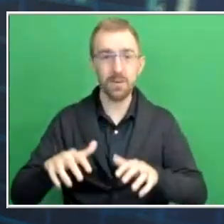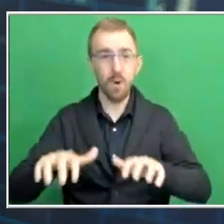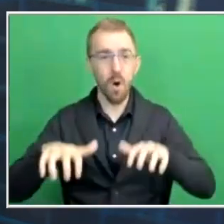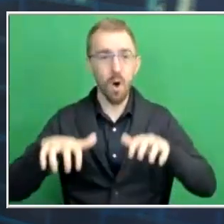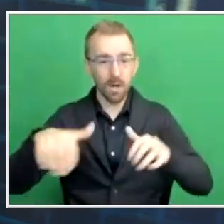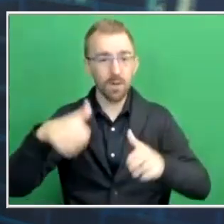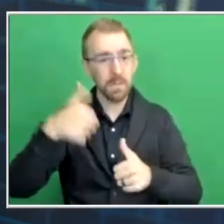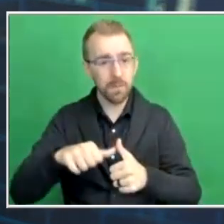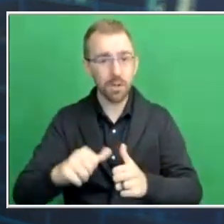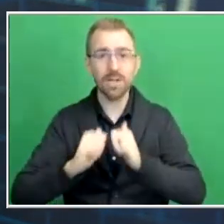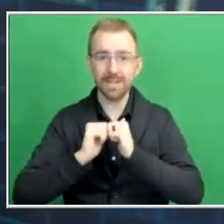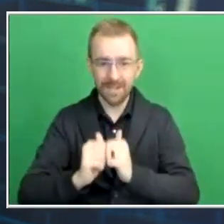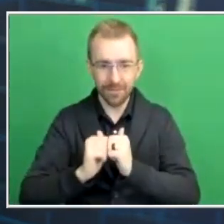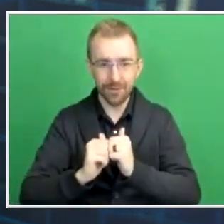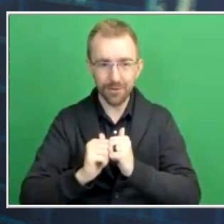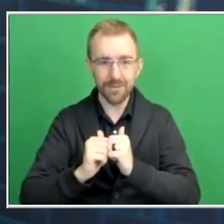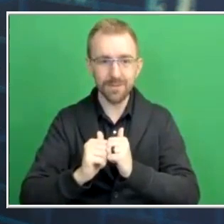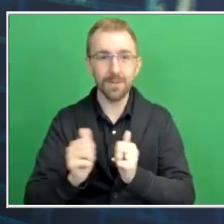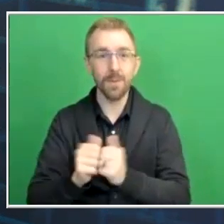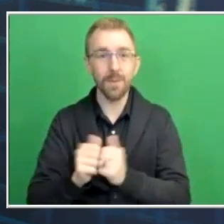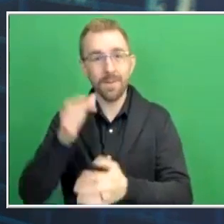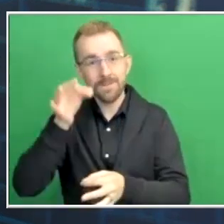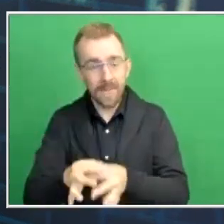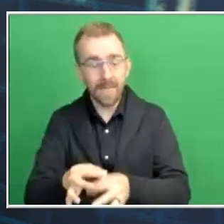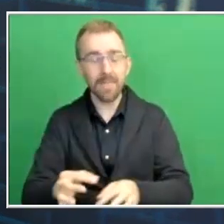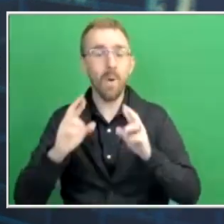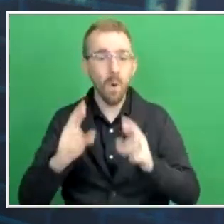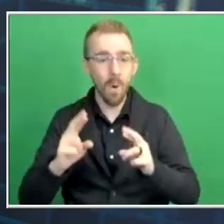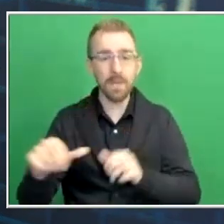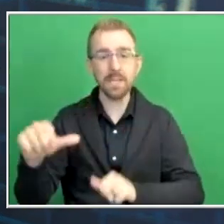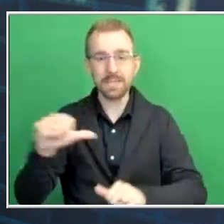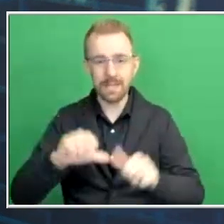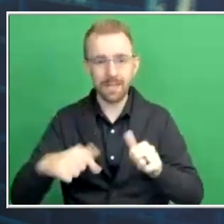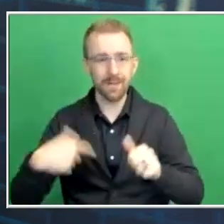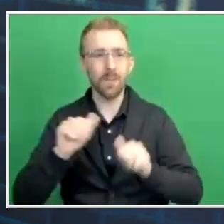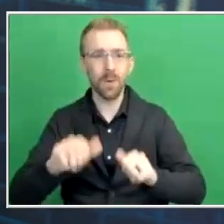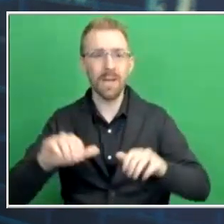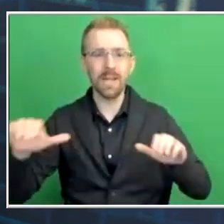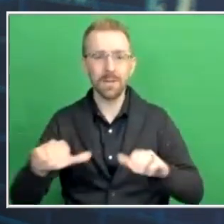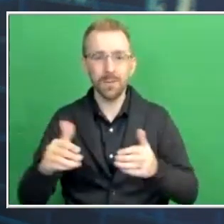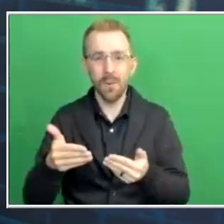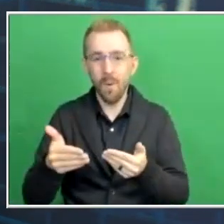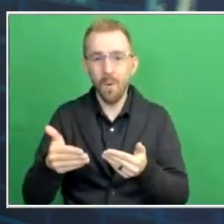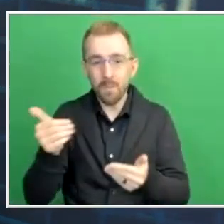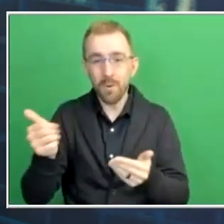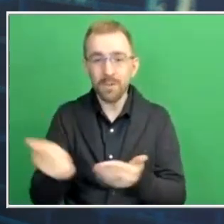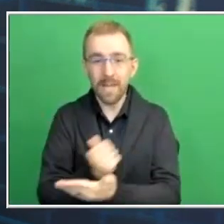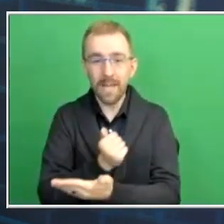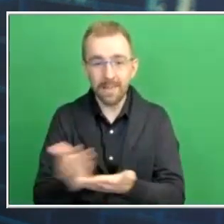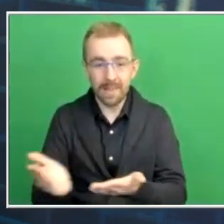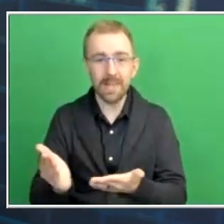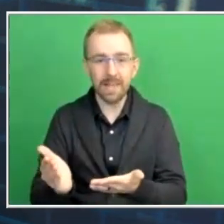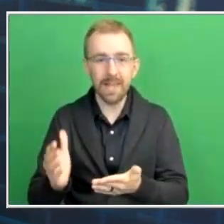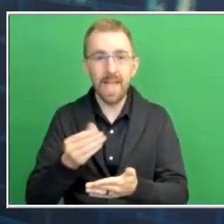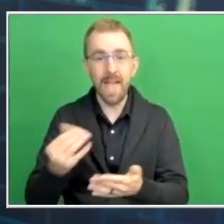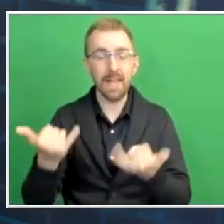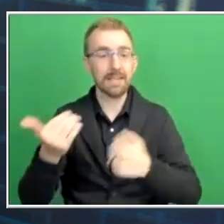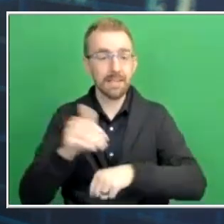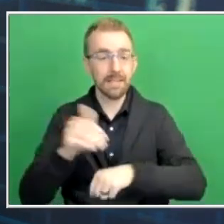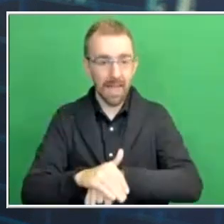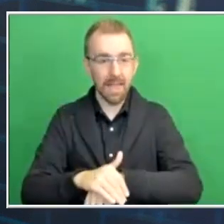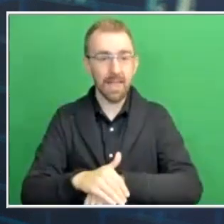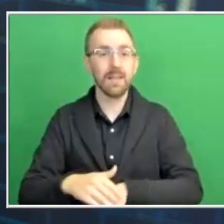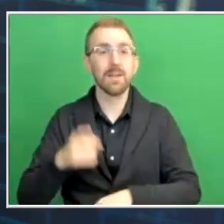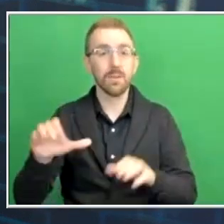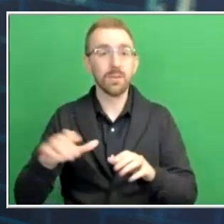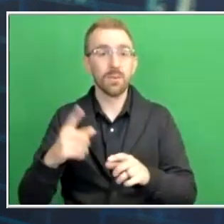together, with faith, hope, and science, we can do almost anything. And tonight, we're even going to do something